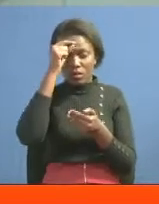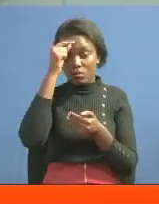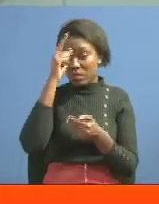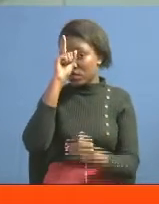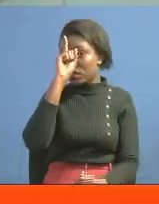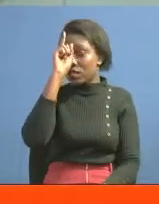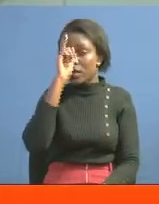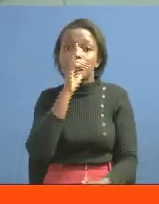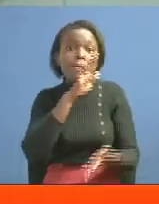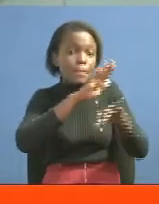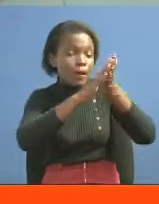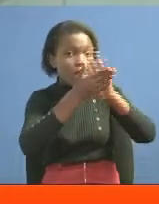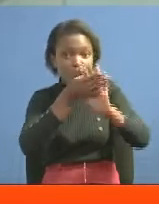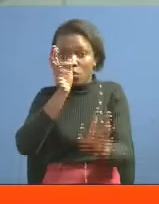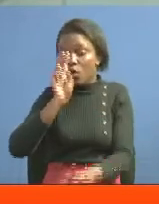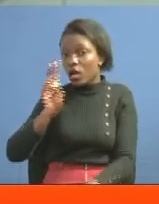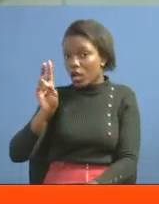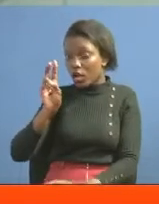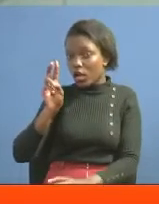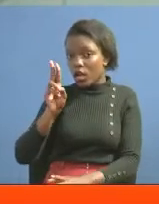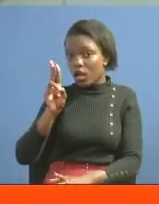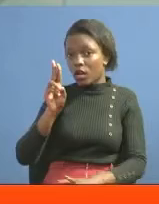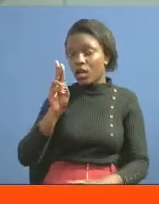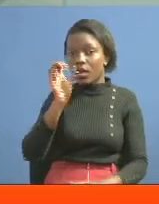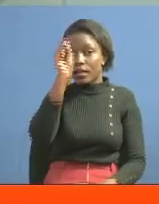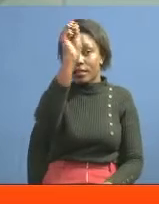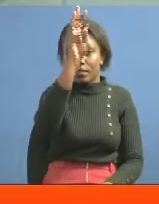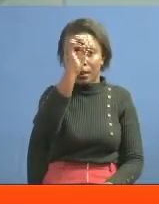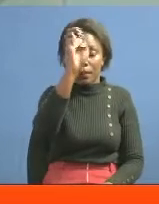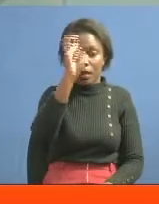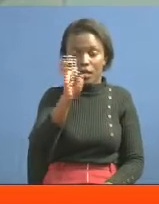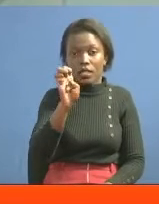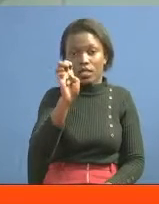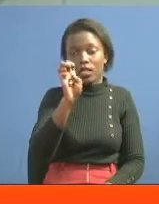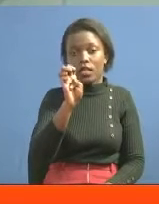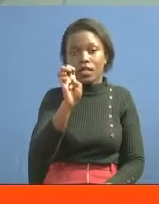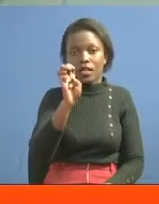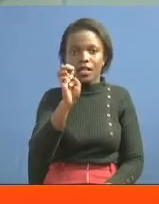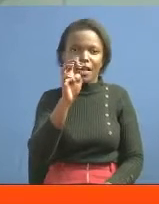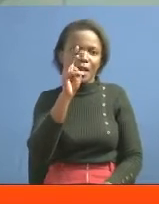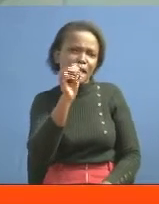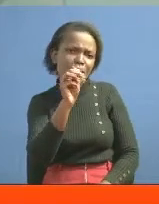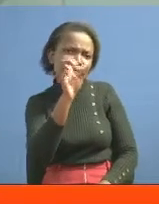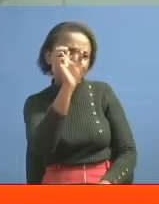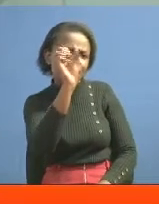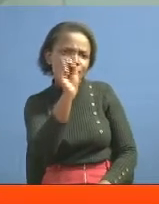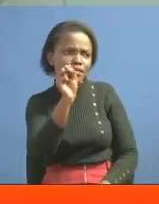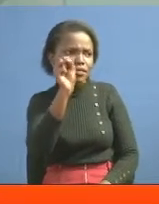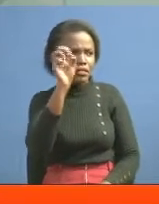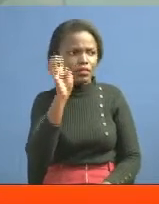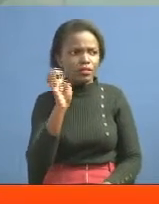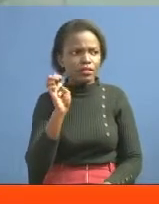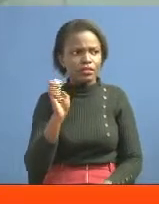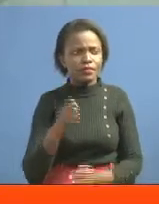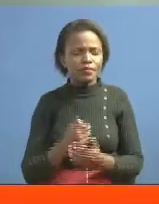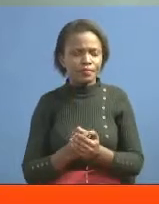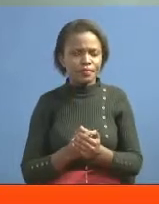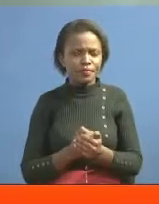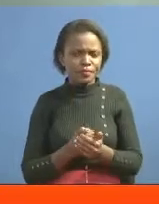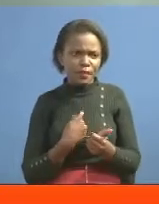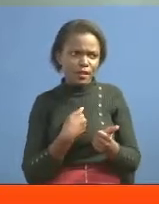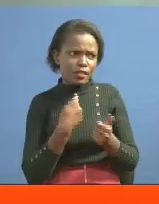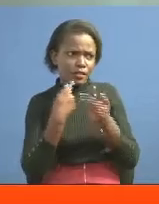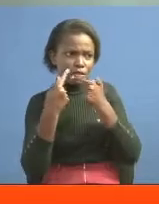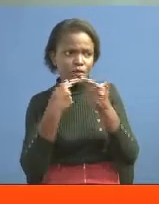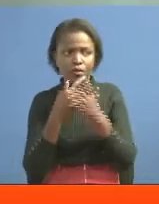about just looking into the affairs of SMEs and MSMEs, just making sure they are working right. Yes. And talking